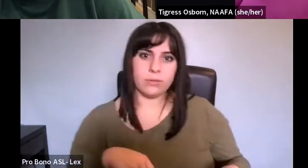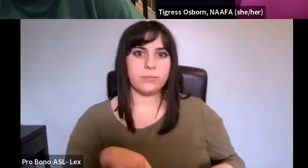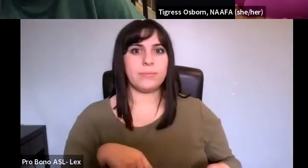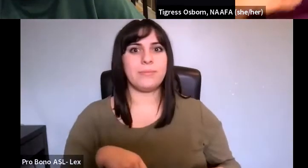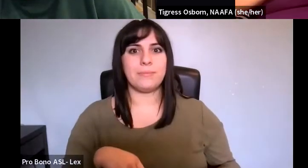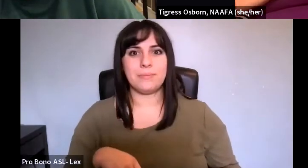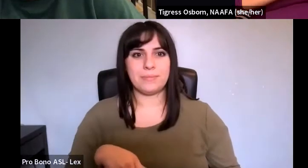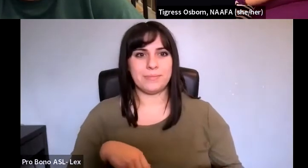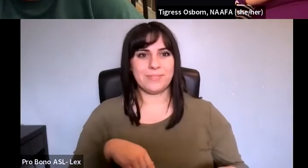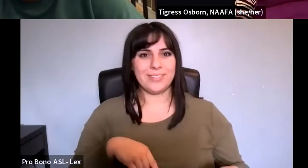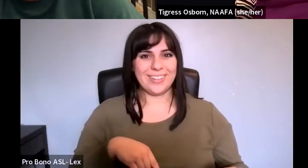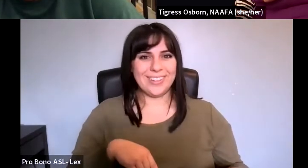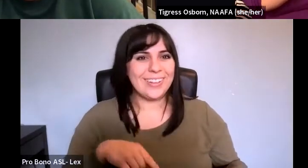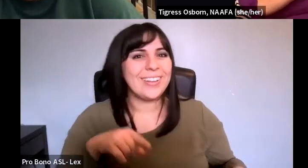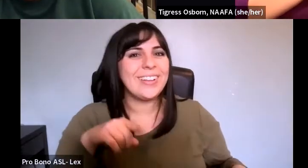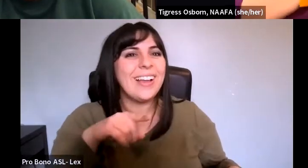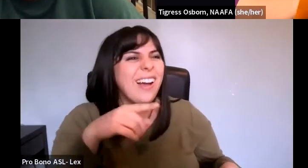French Nazis.